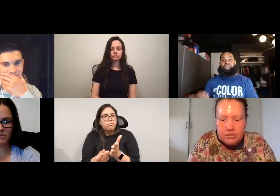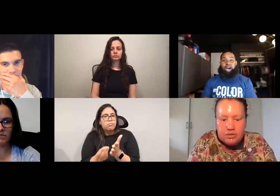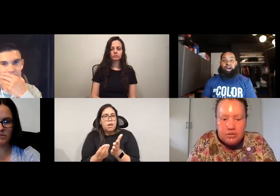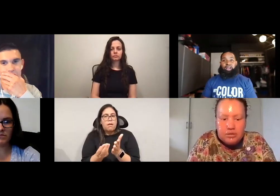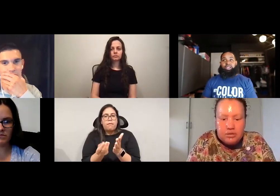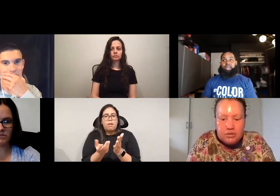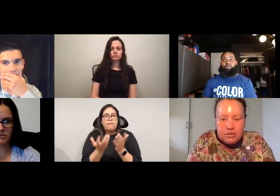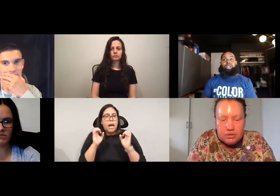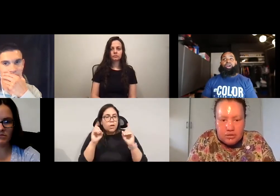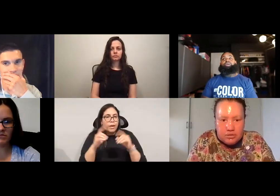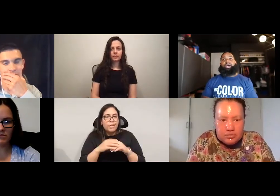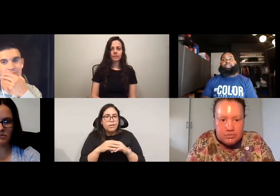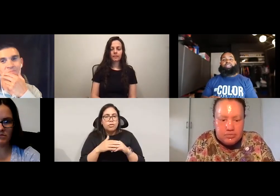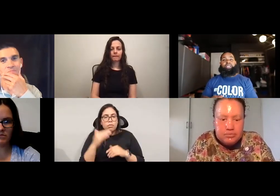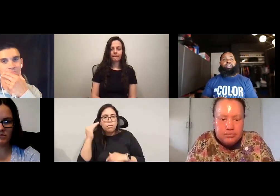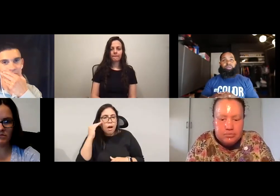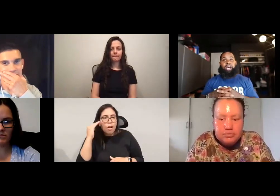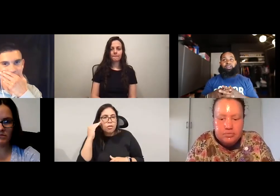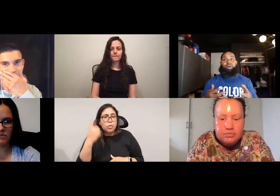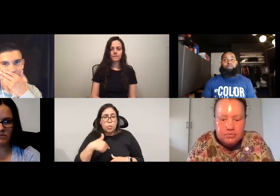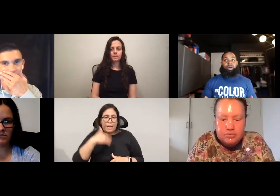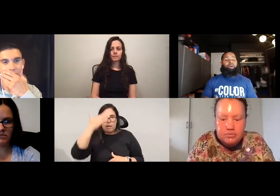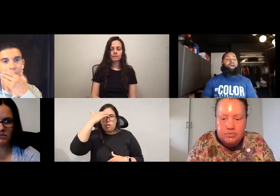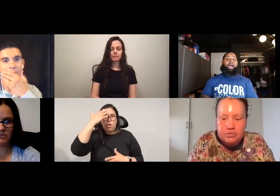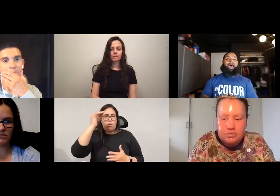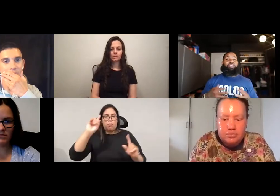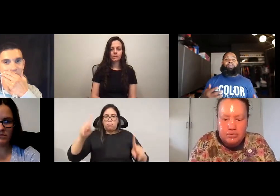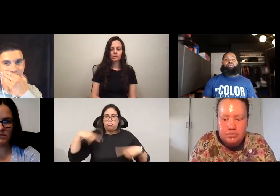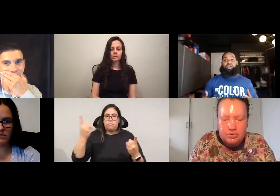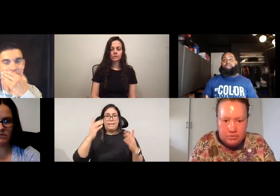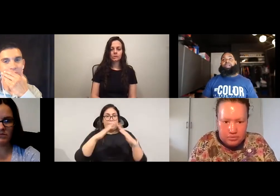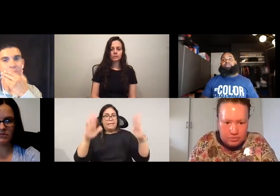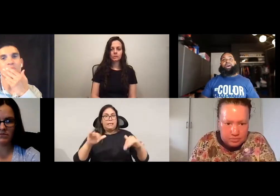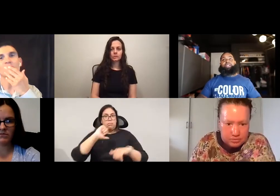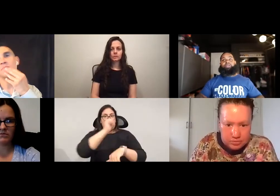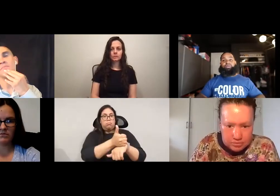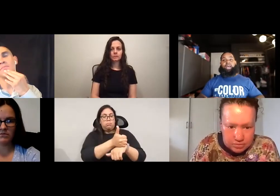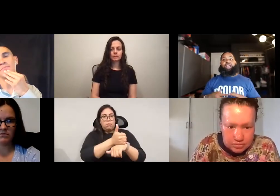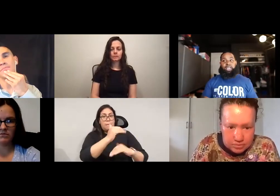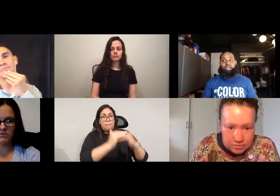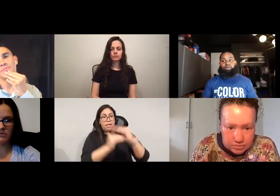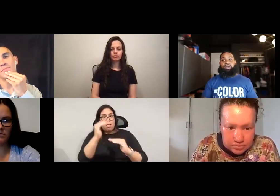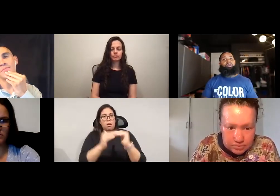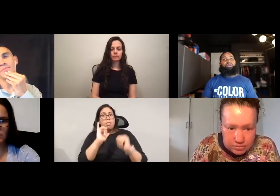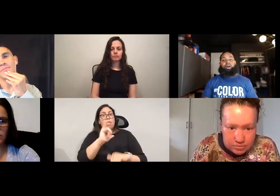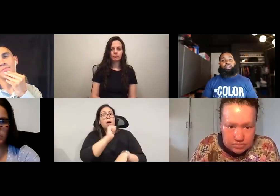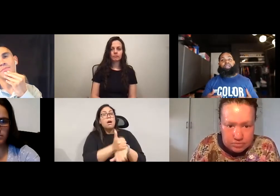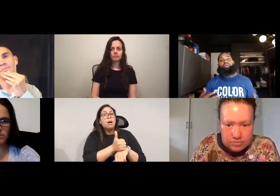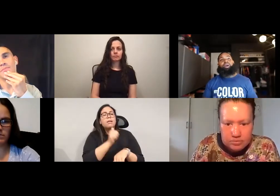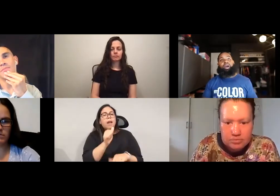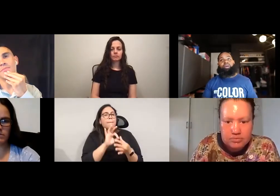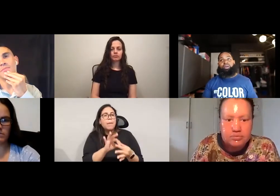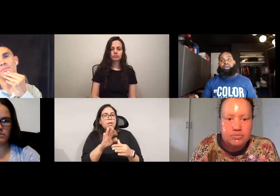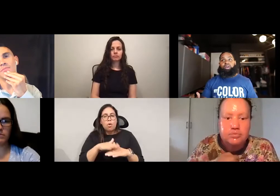education or knowledge, and we know that the systems that have been built haven't been really ineffective educating people of all